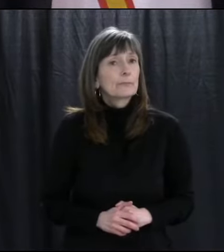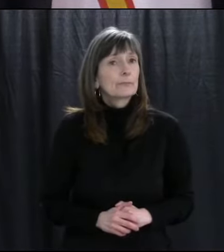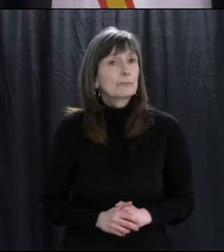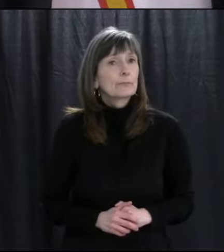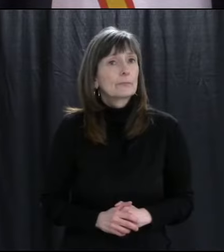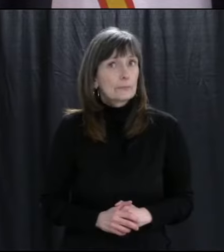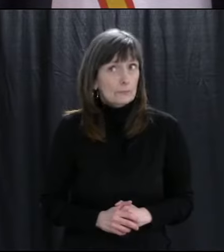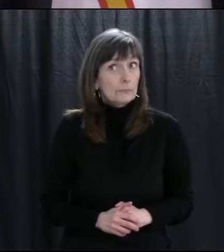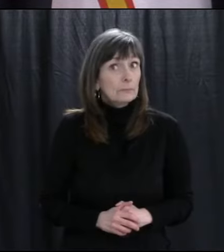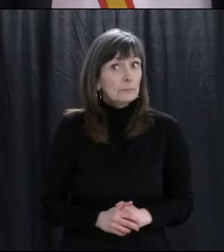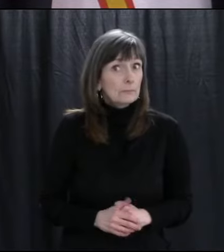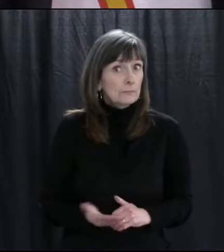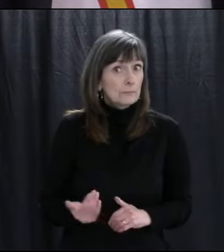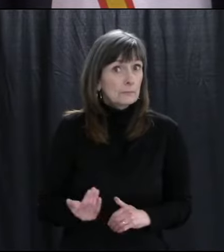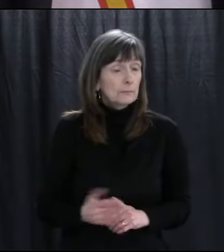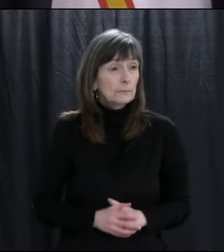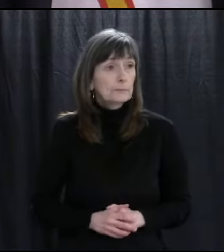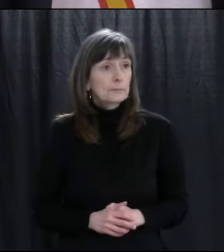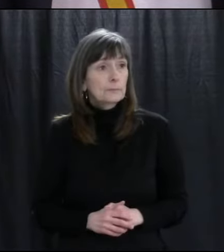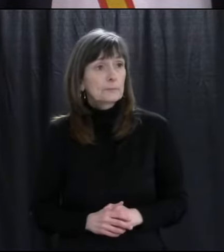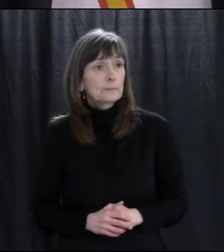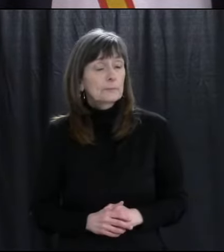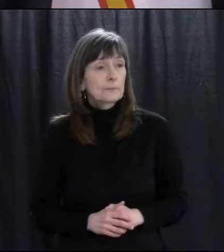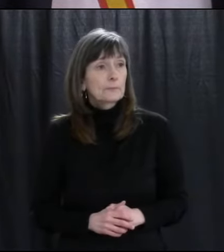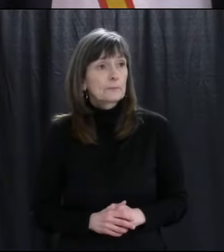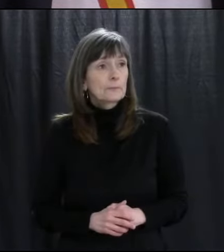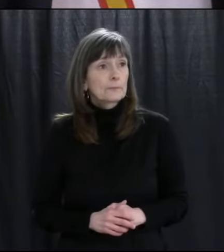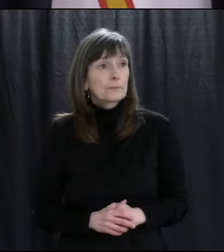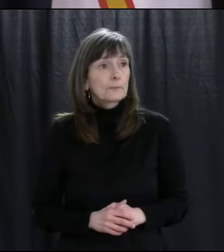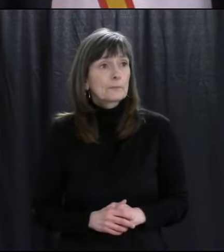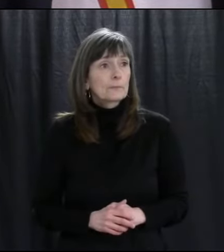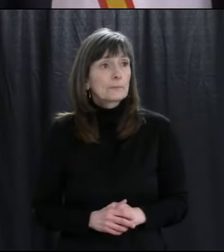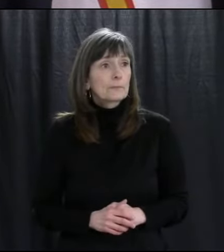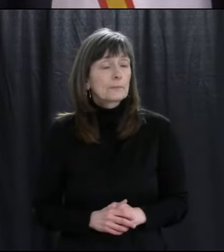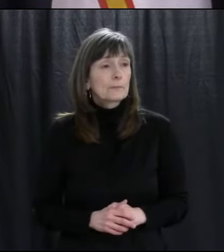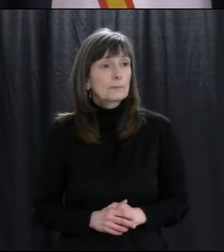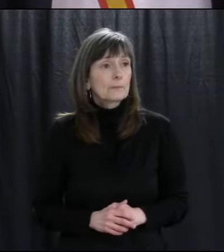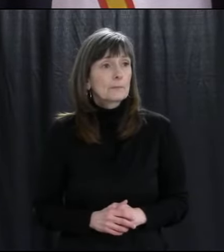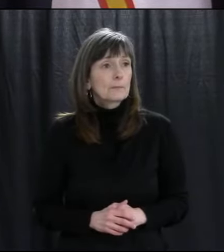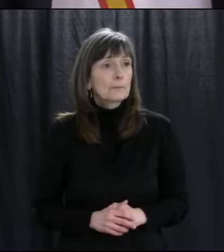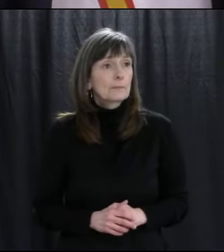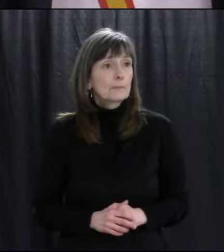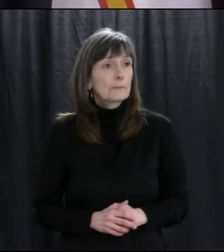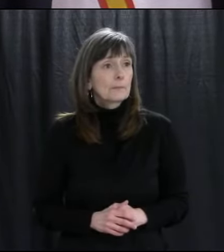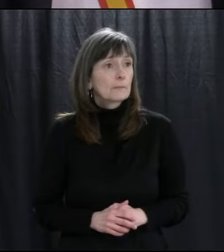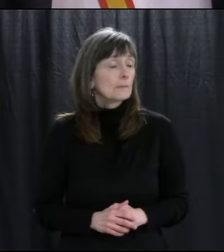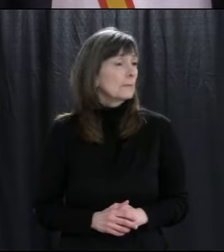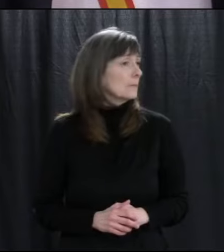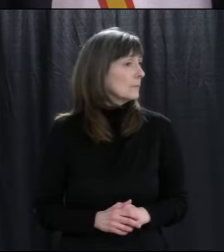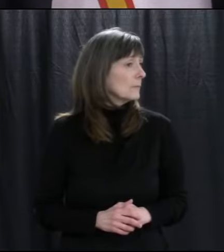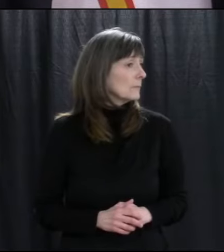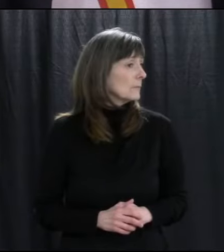Hello? Yes, go ahead. Yes, okay. Would